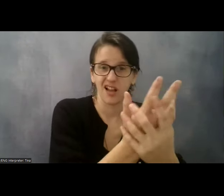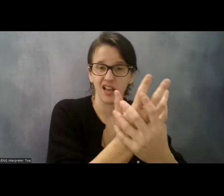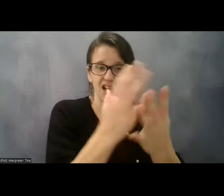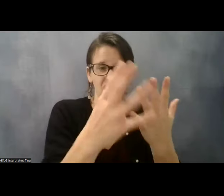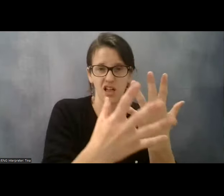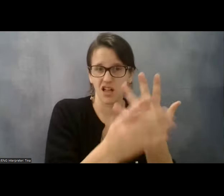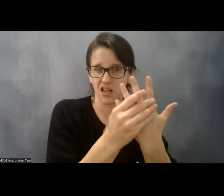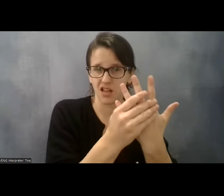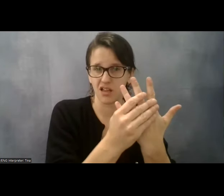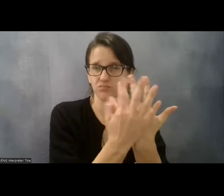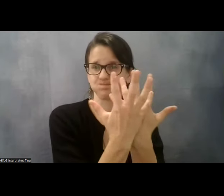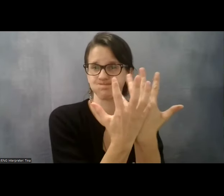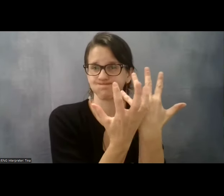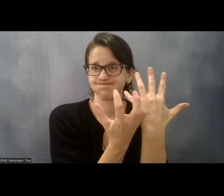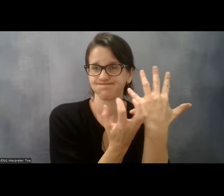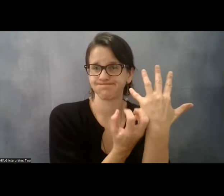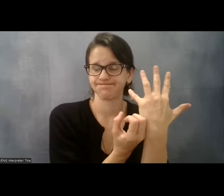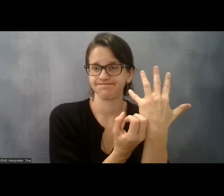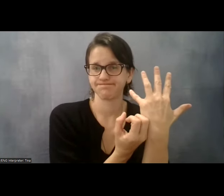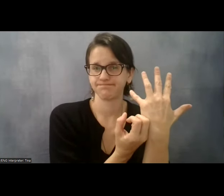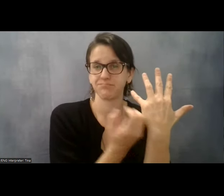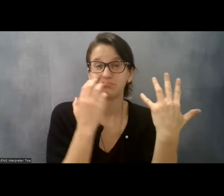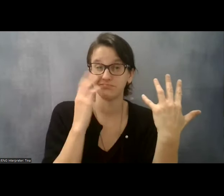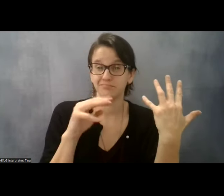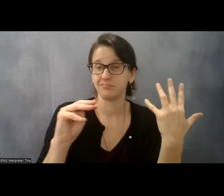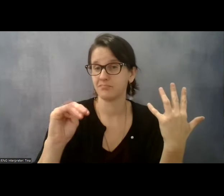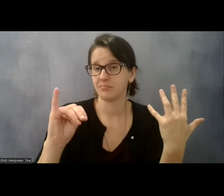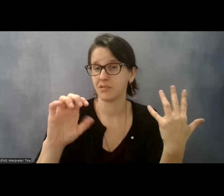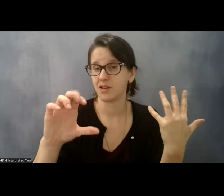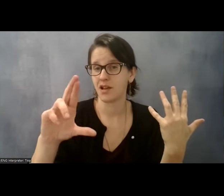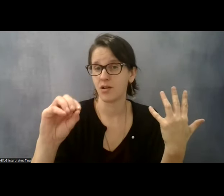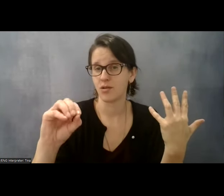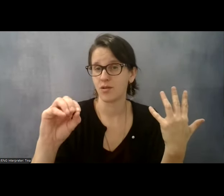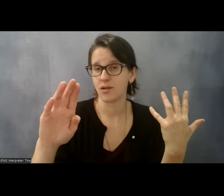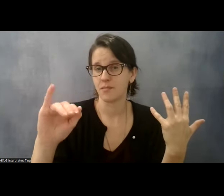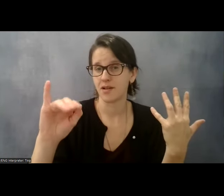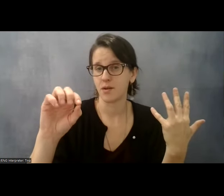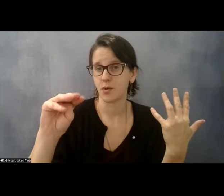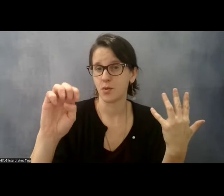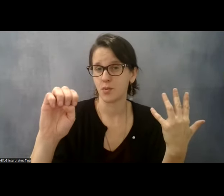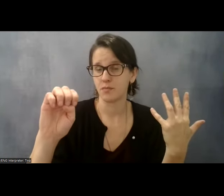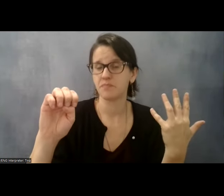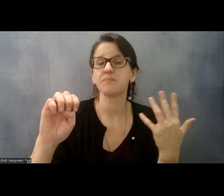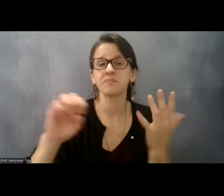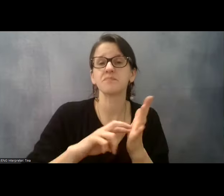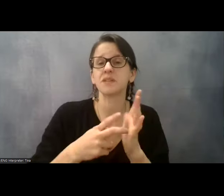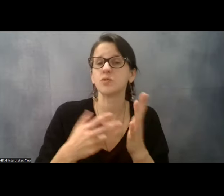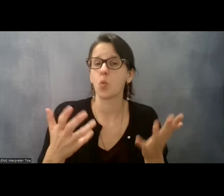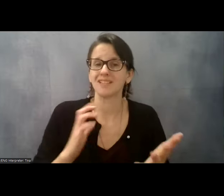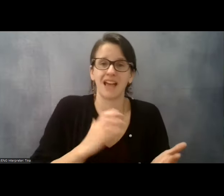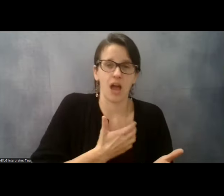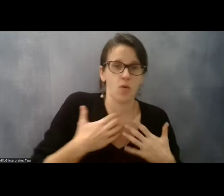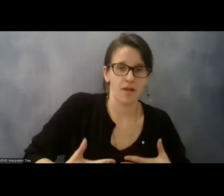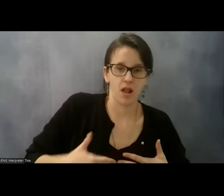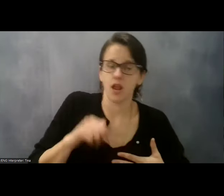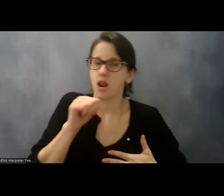the microbiome is technically not inside of our bodies. It's right at the borderline between what is us and what isn't us. So what's going